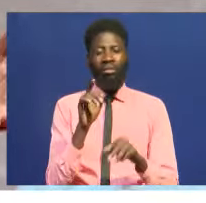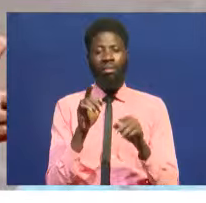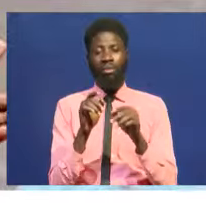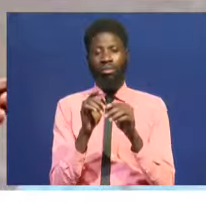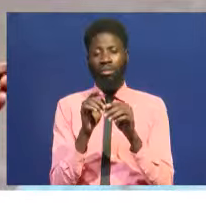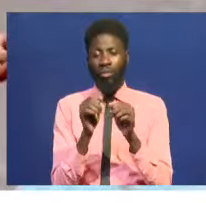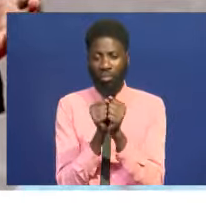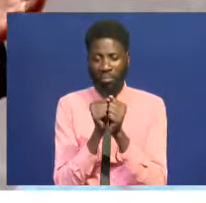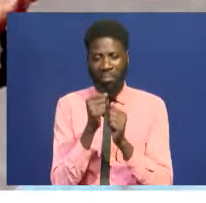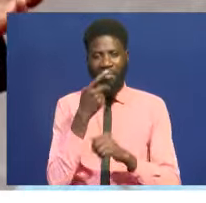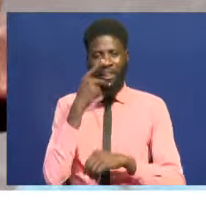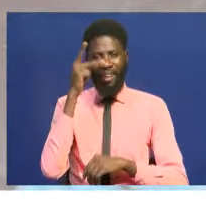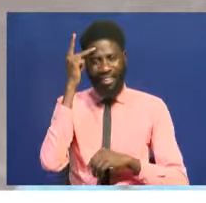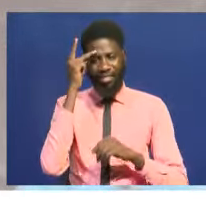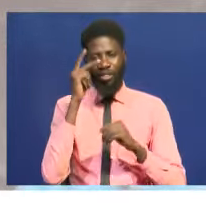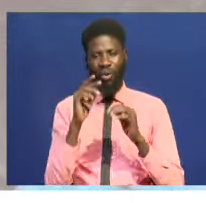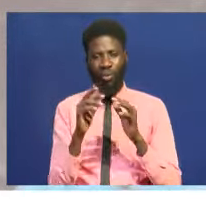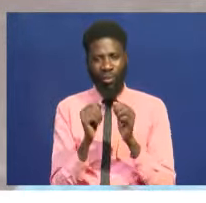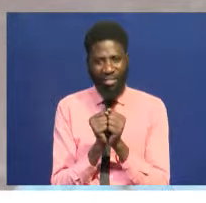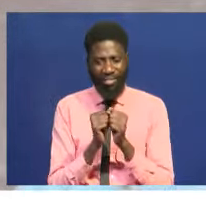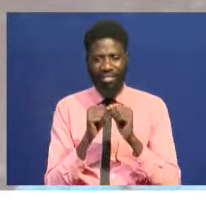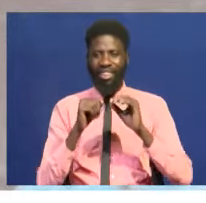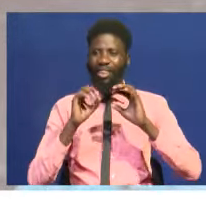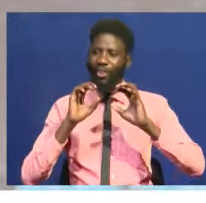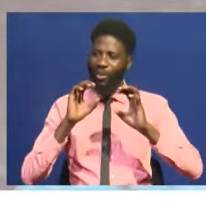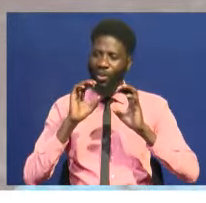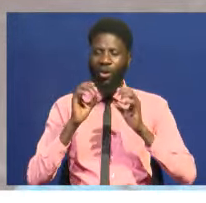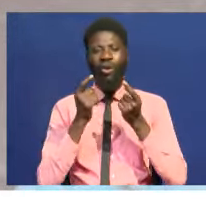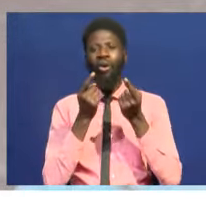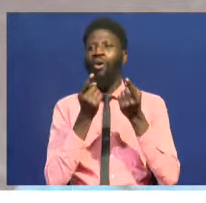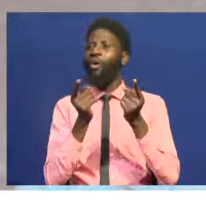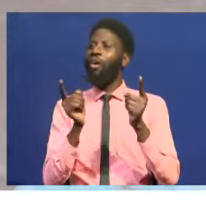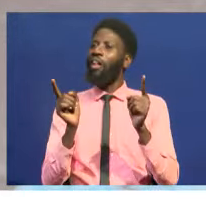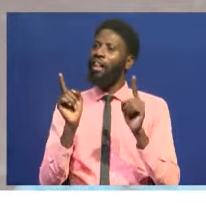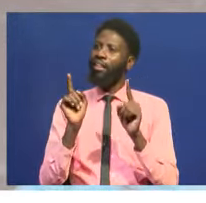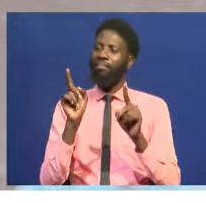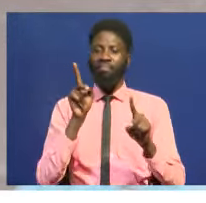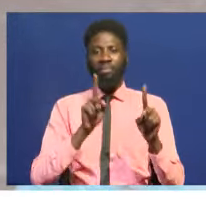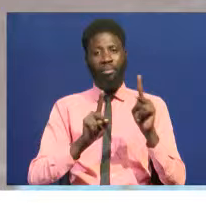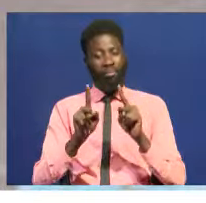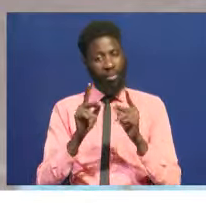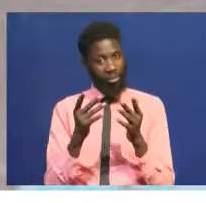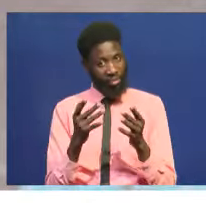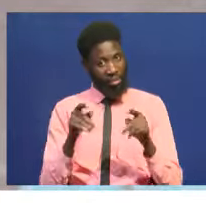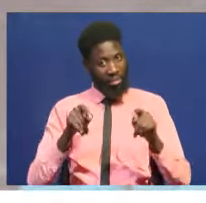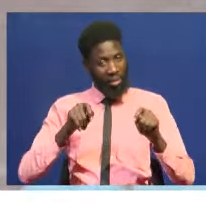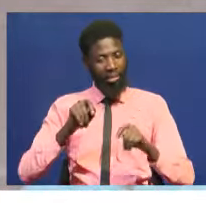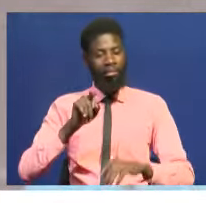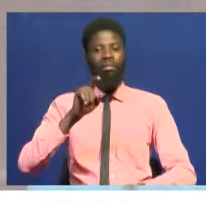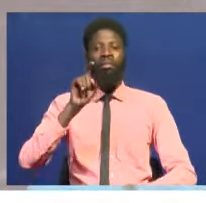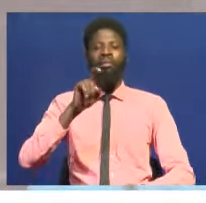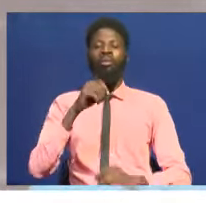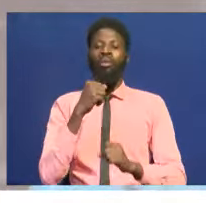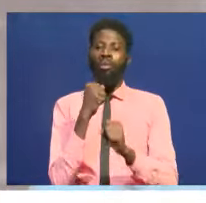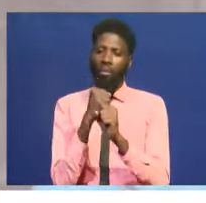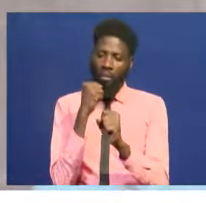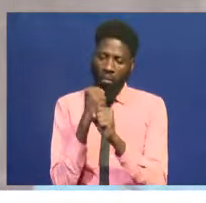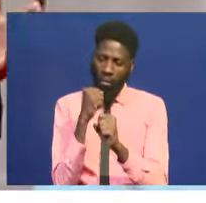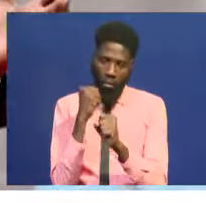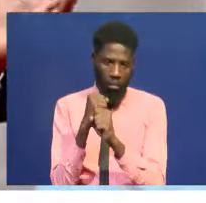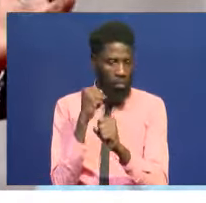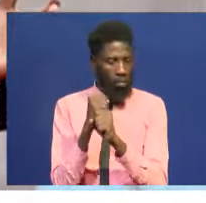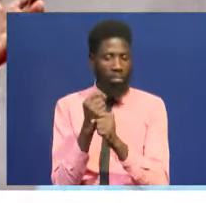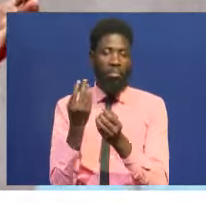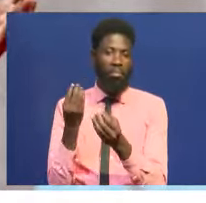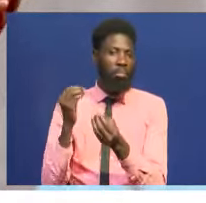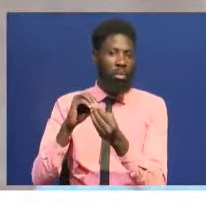the coaches and all the other people that are involved, the managers, they should do more to make sure that